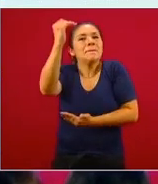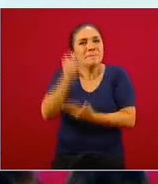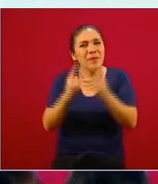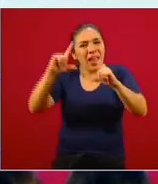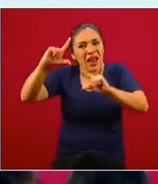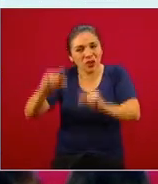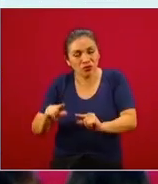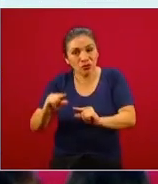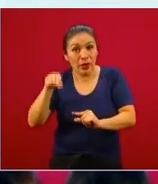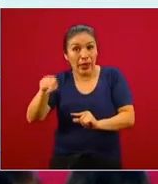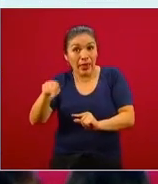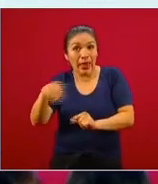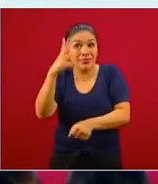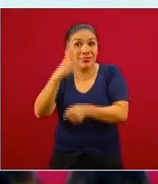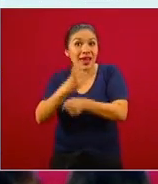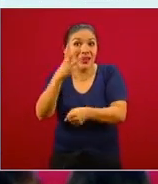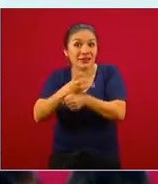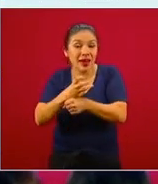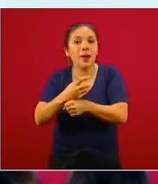overall